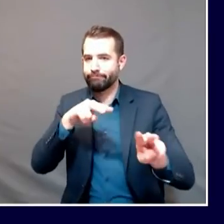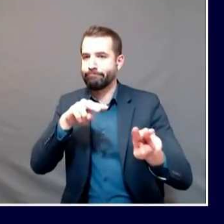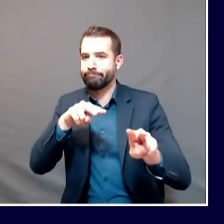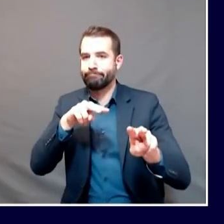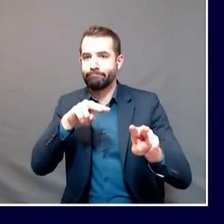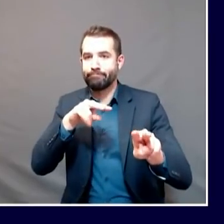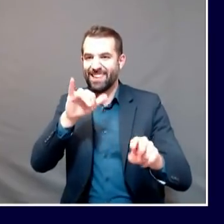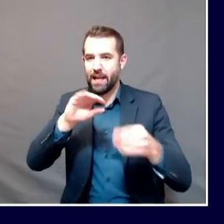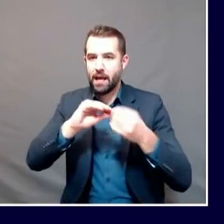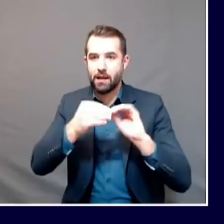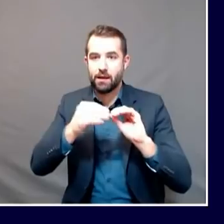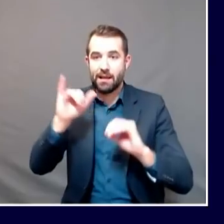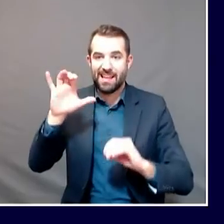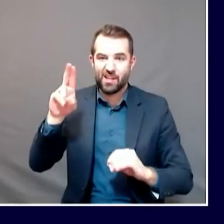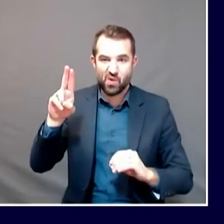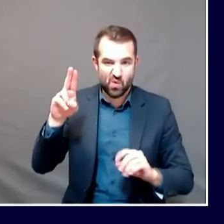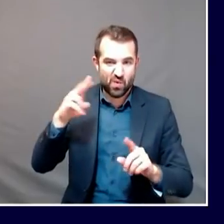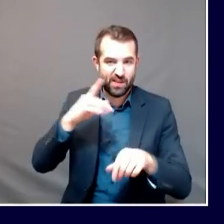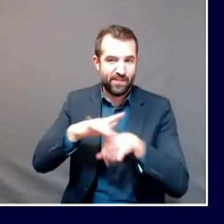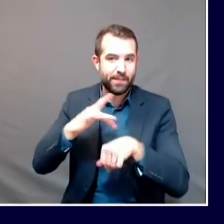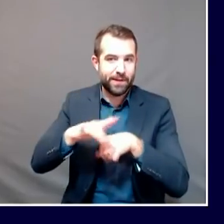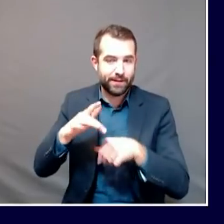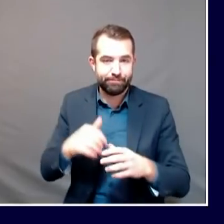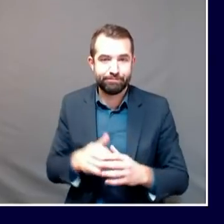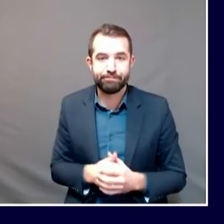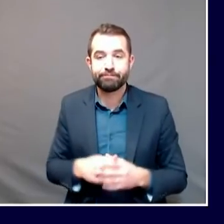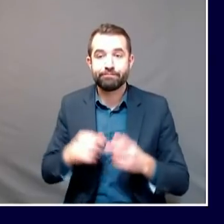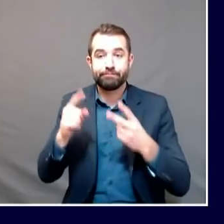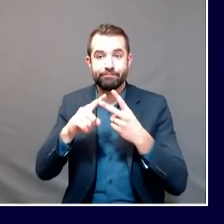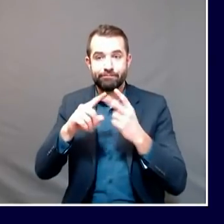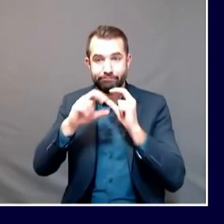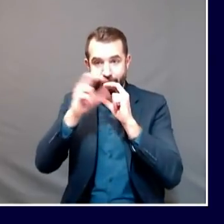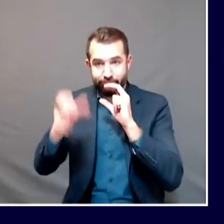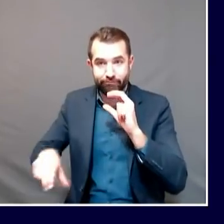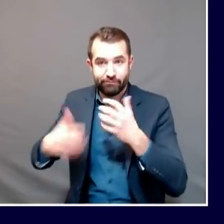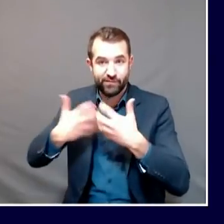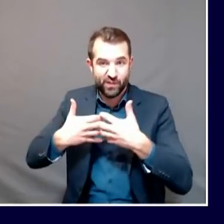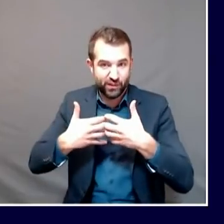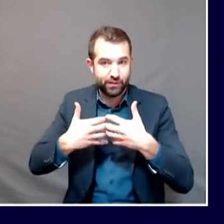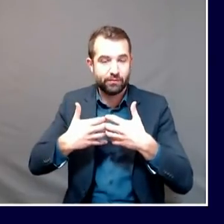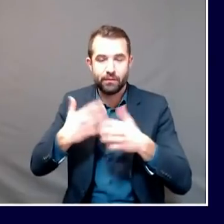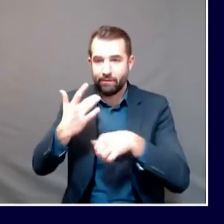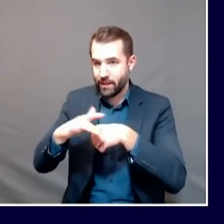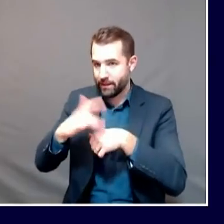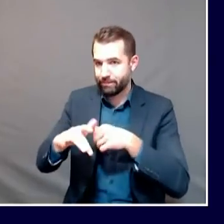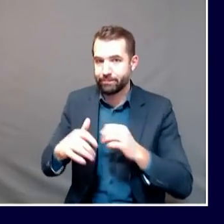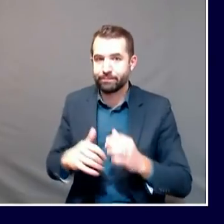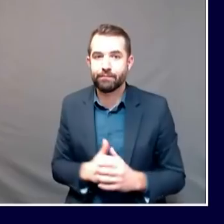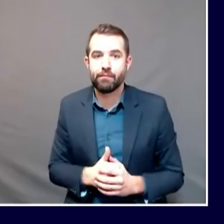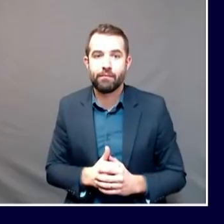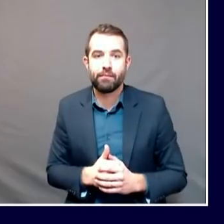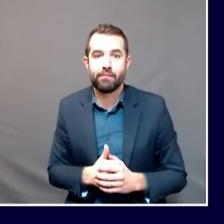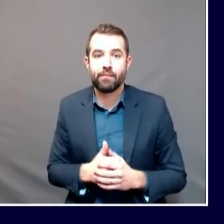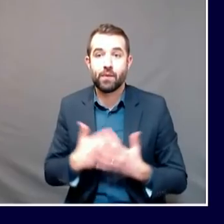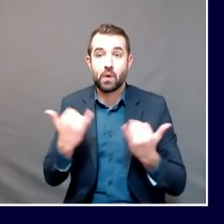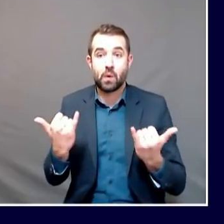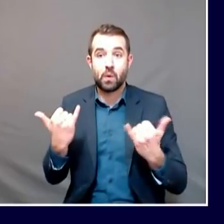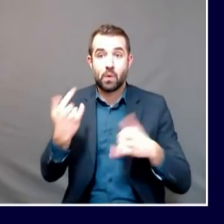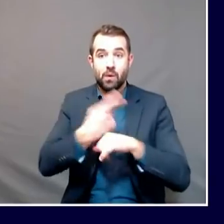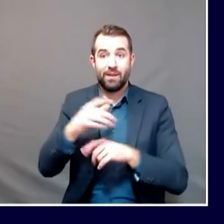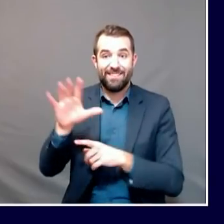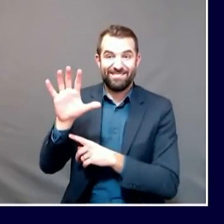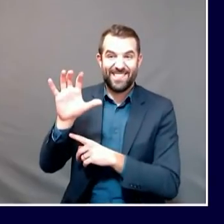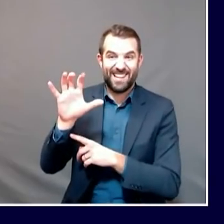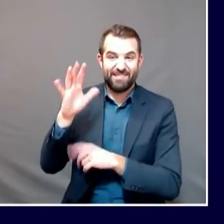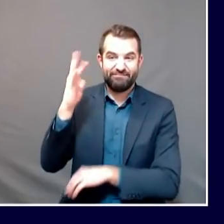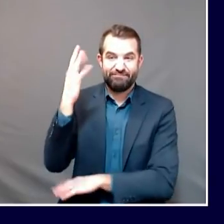of ICU beds that are available, the number of ventilators. Although we have seen a record number of new cases, it may